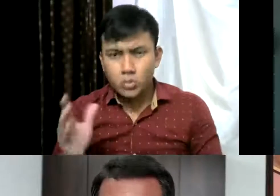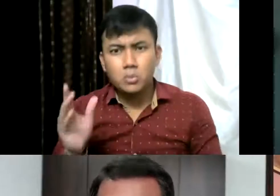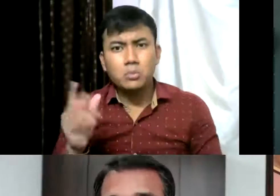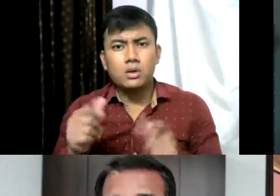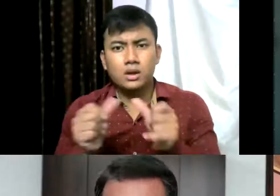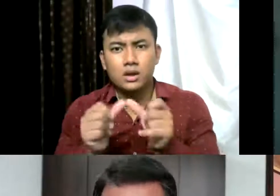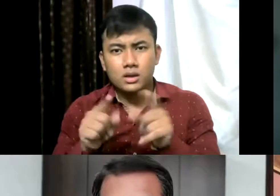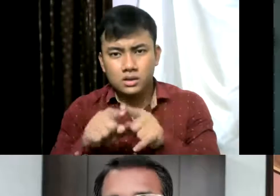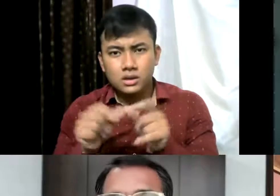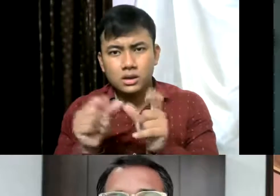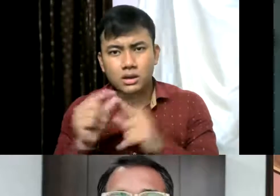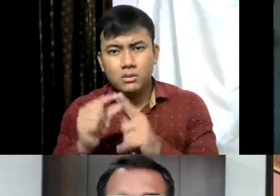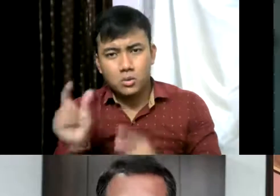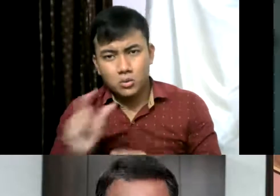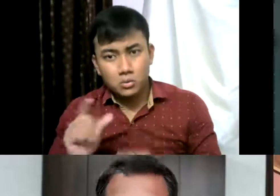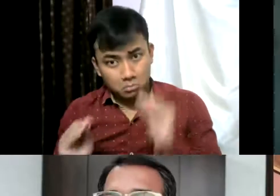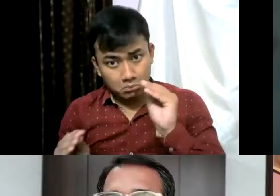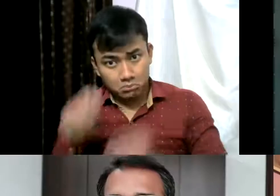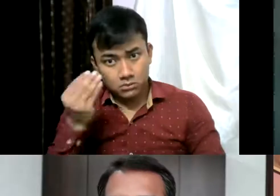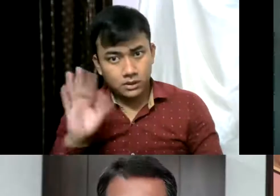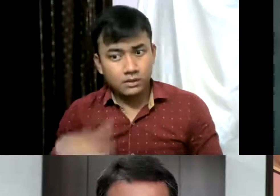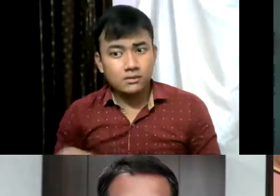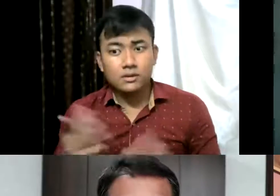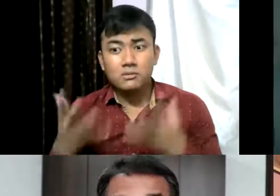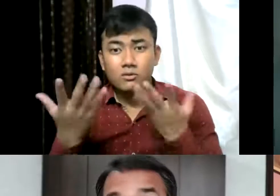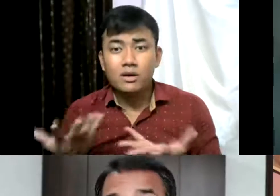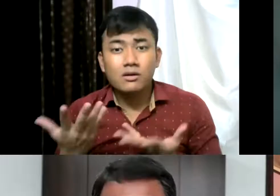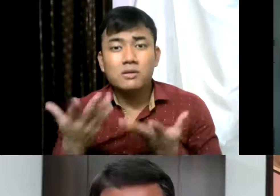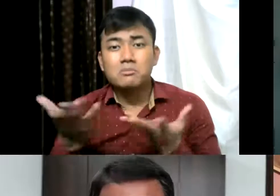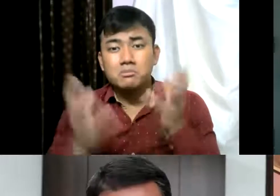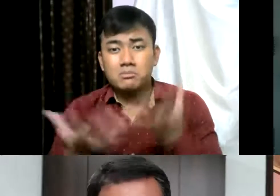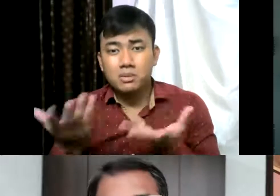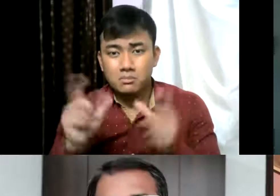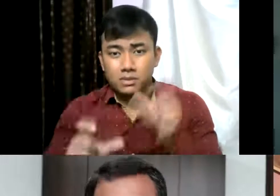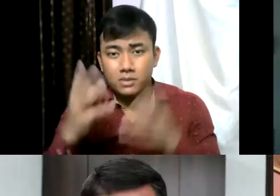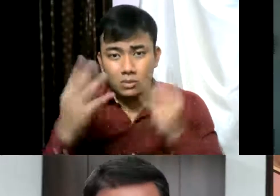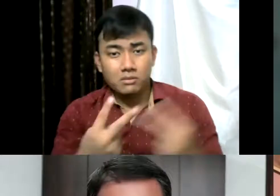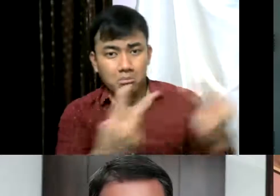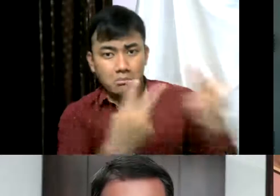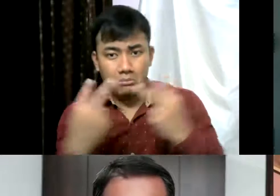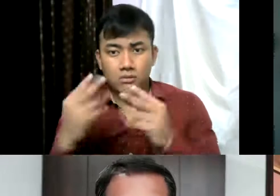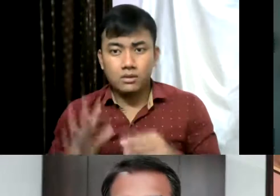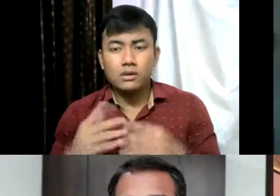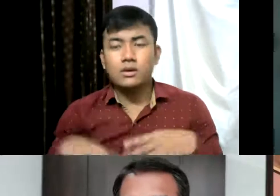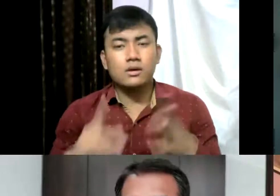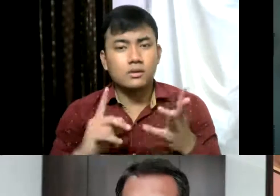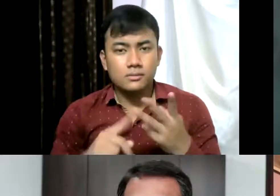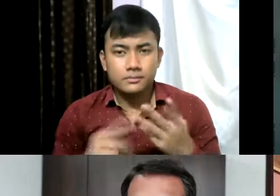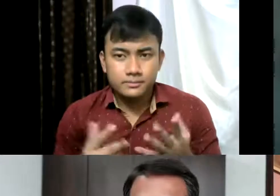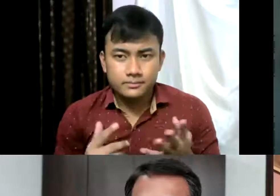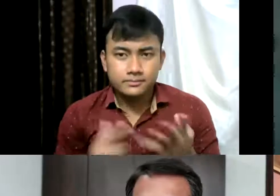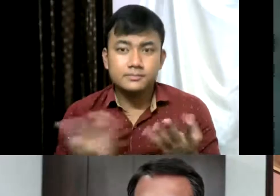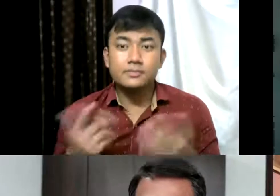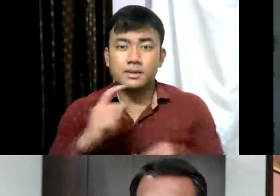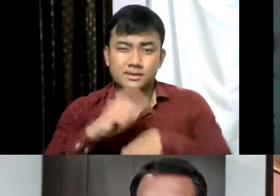themselves comfortable and confident to be seen and to be talking over here. And number three, of course, which is very, very predictable, is the